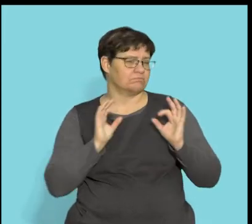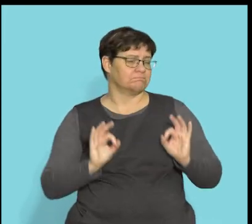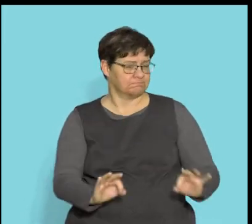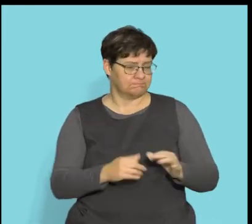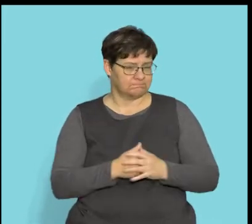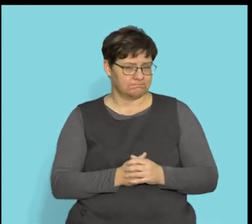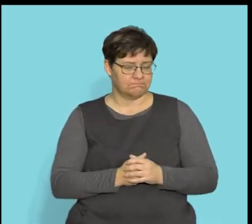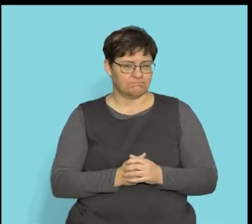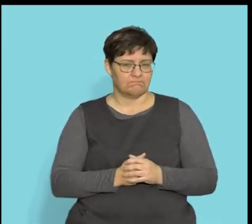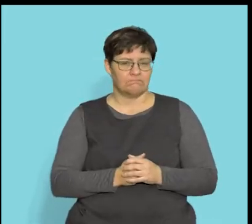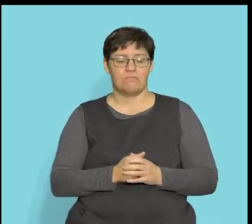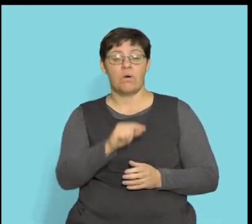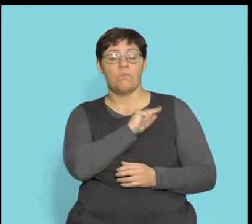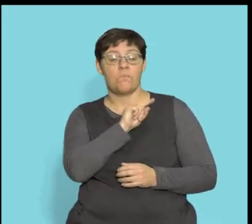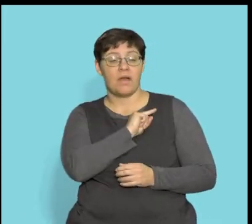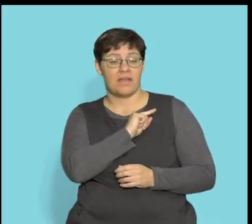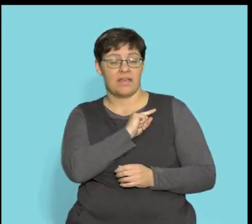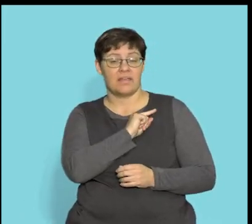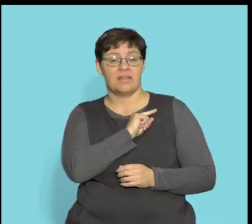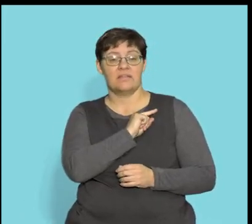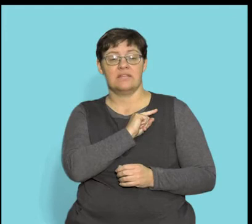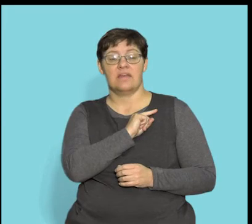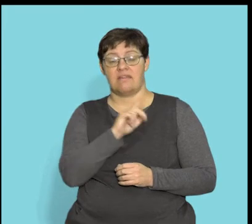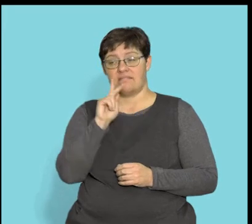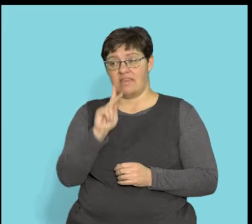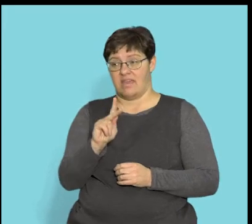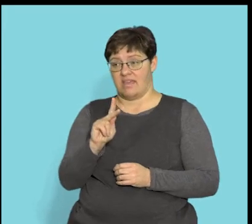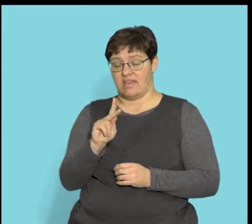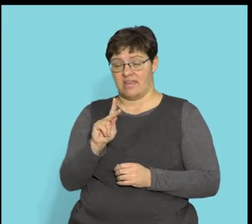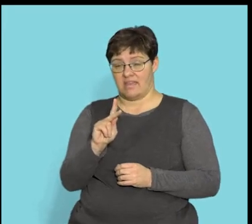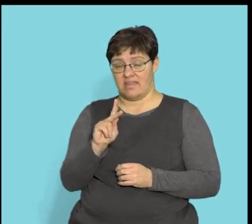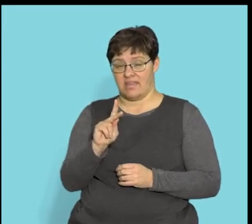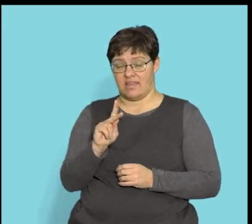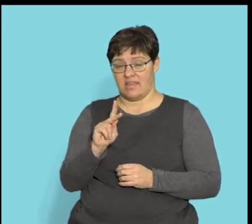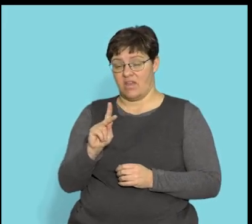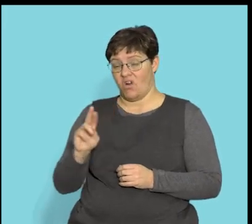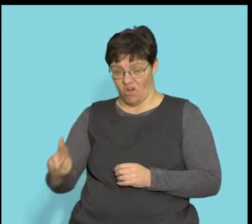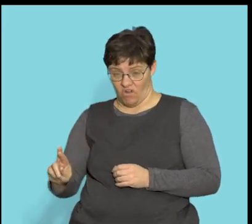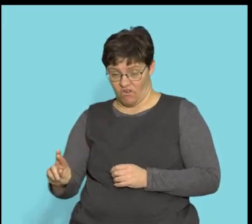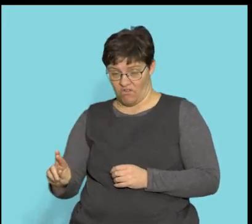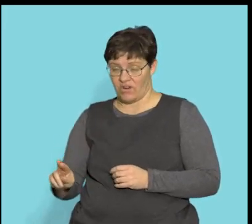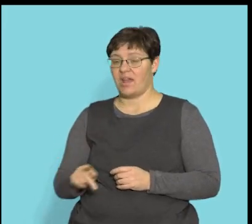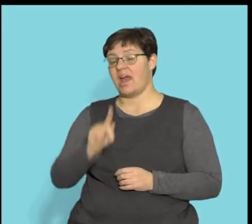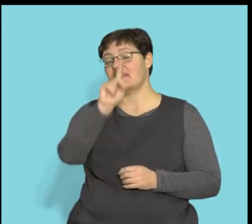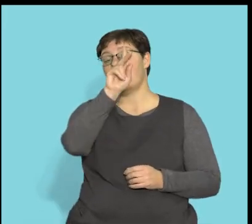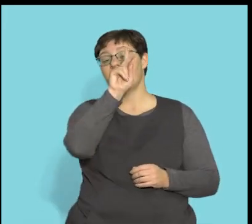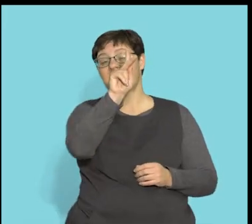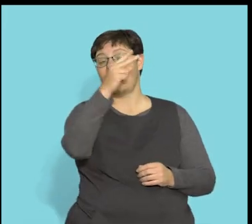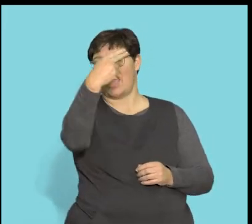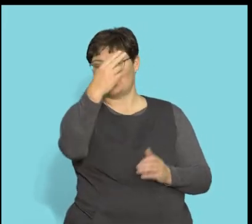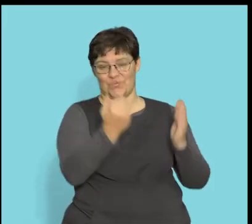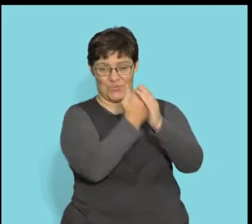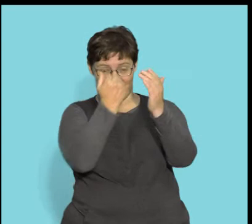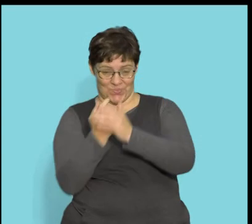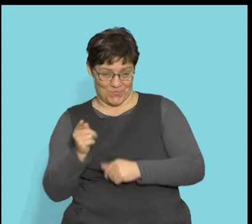proved correct. So, because I've multiplied by a scale factor of k, My new radius is kr, and my